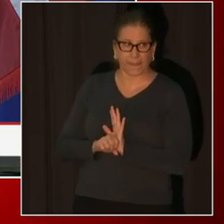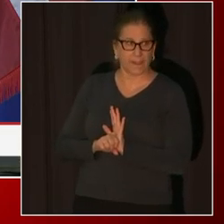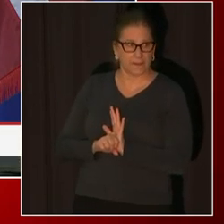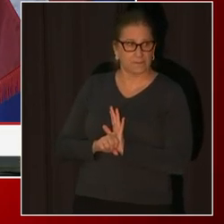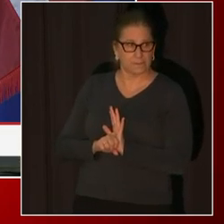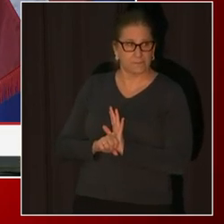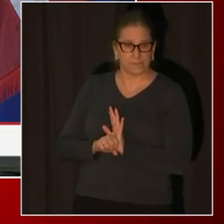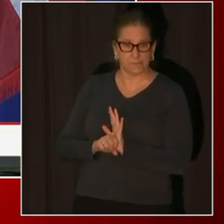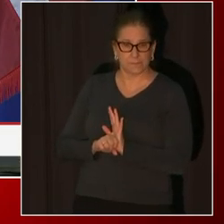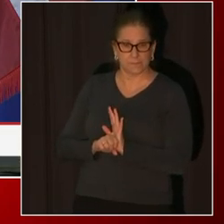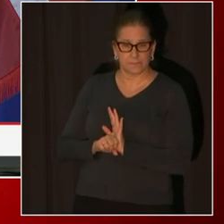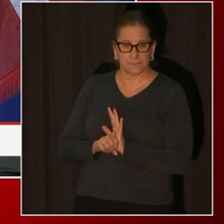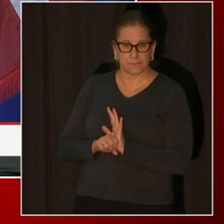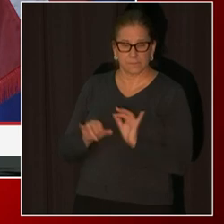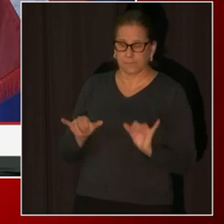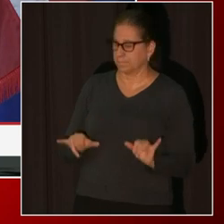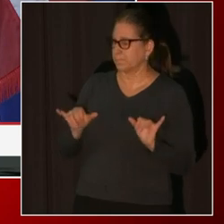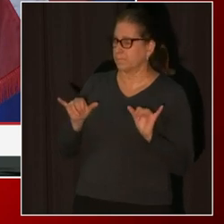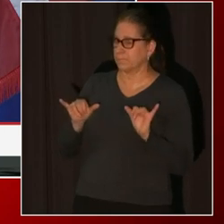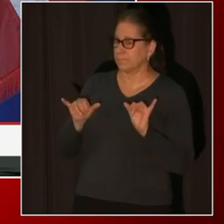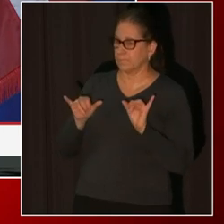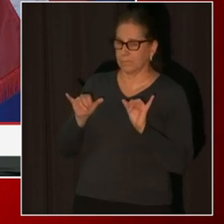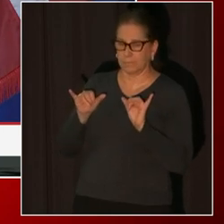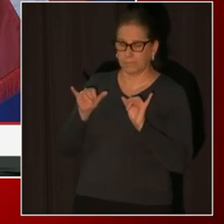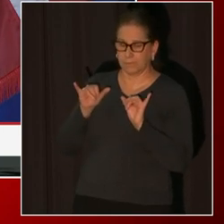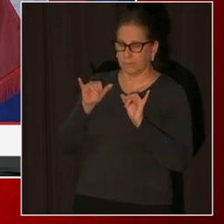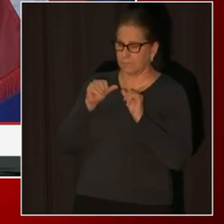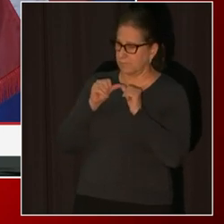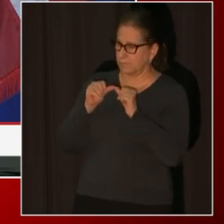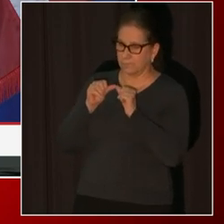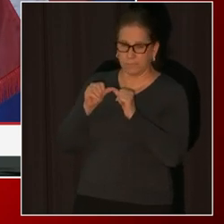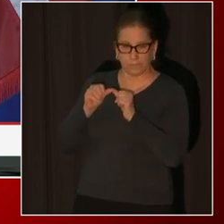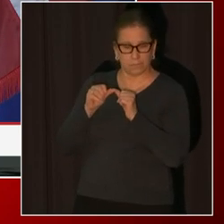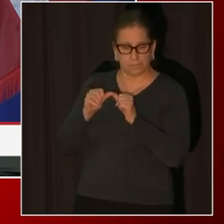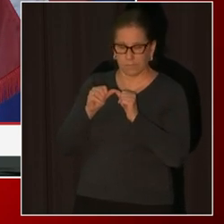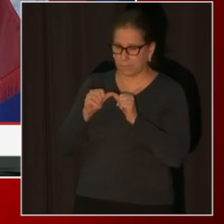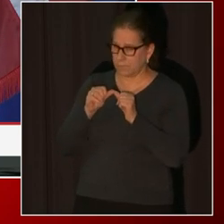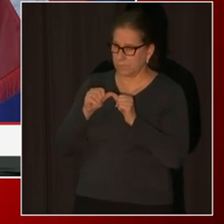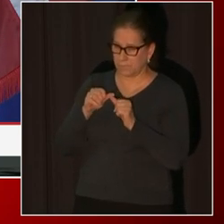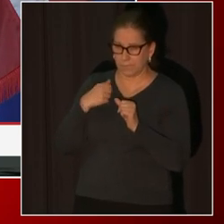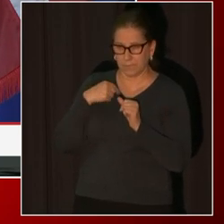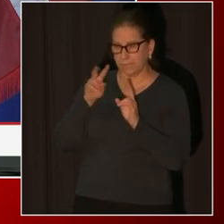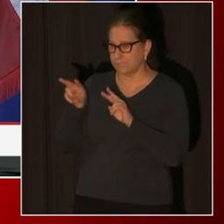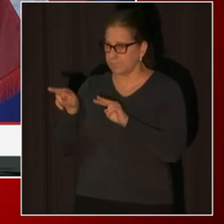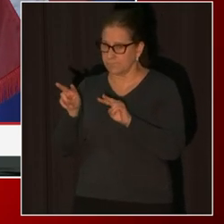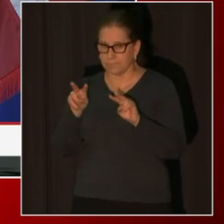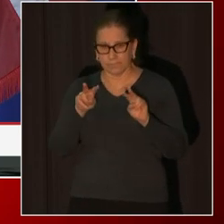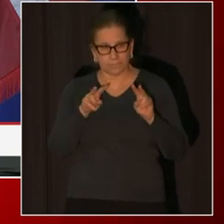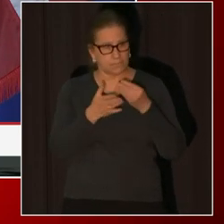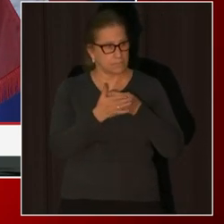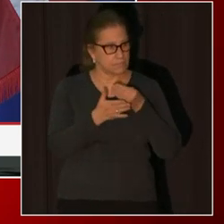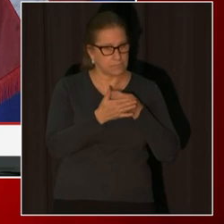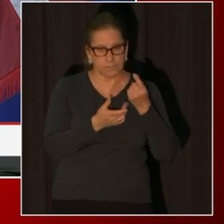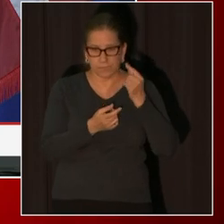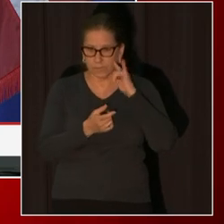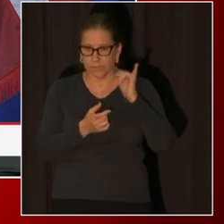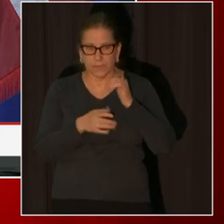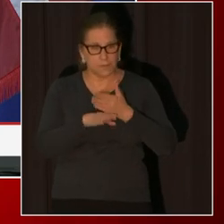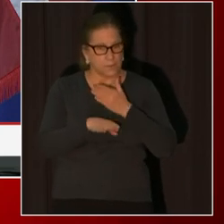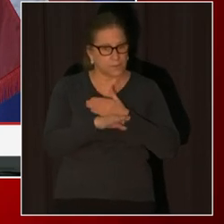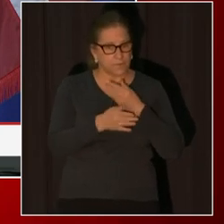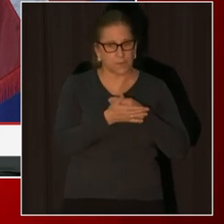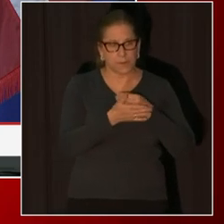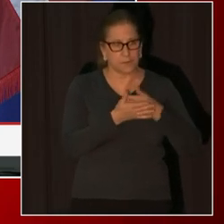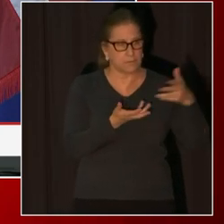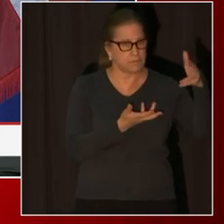remains, and we will continue to look as the economy improves on how we can amp up this investment. But